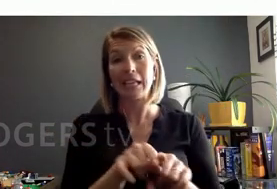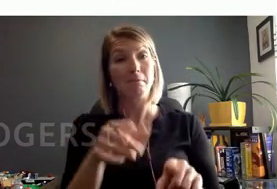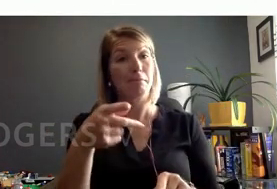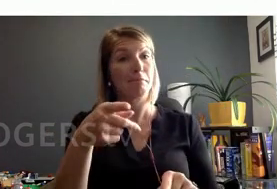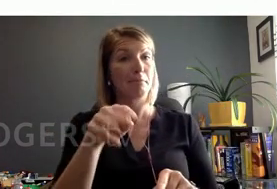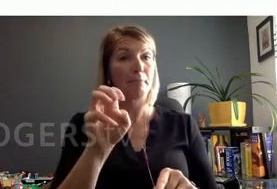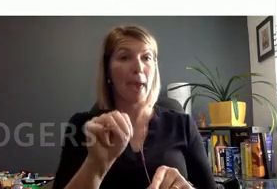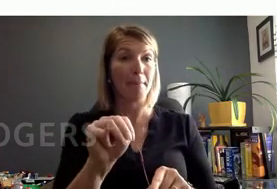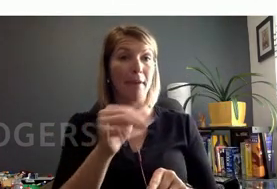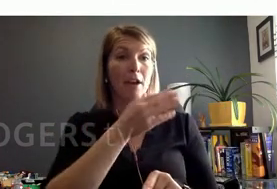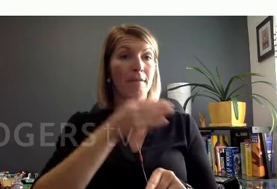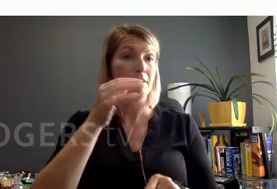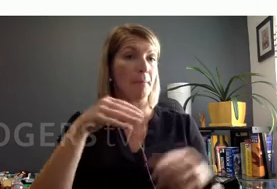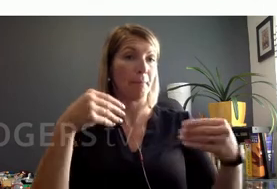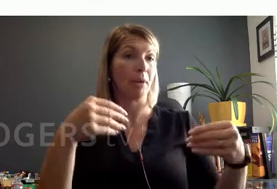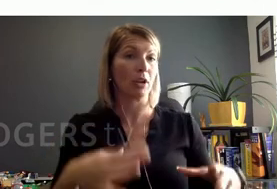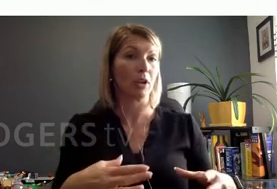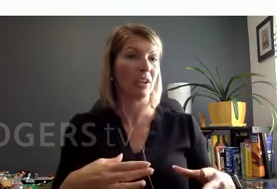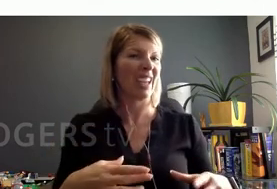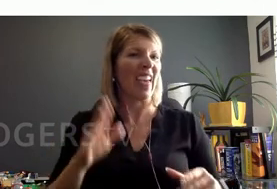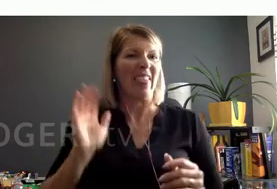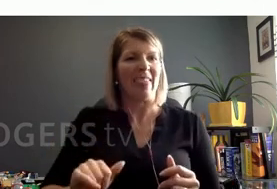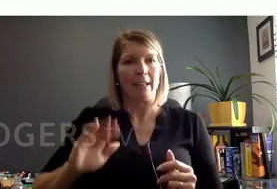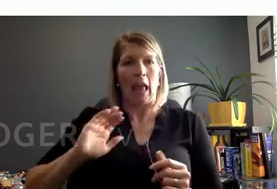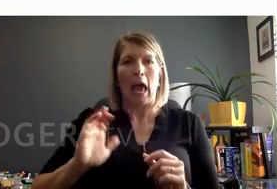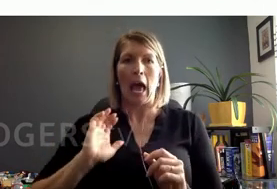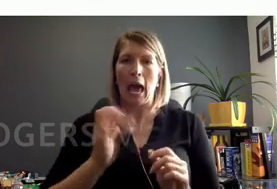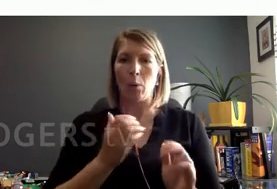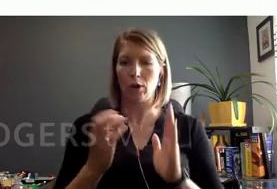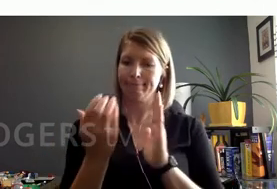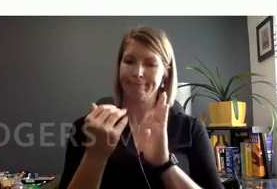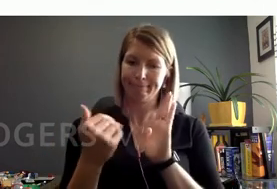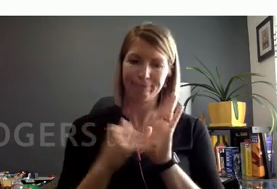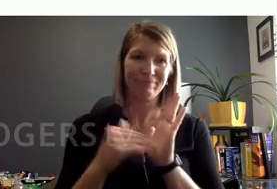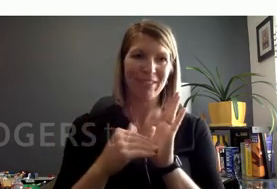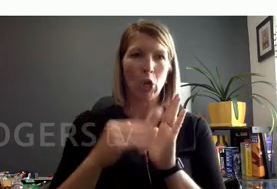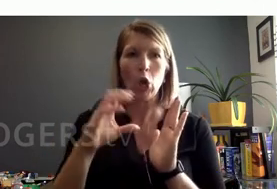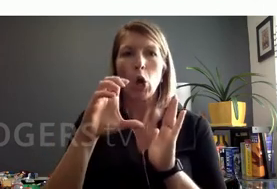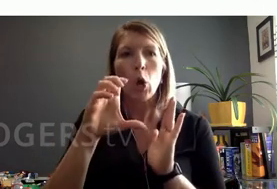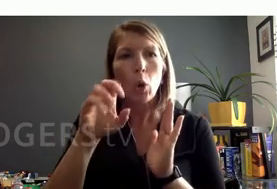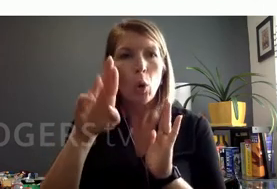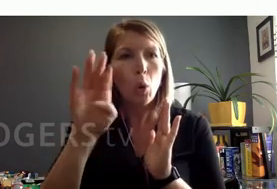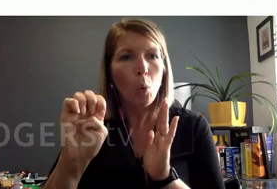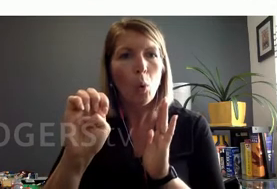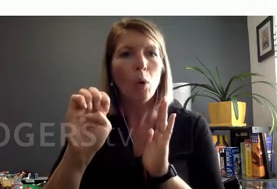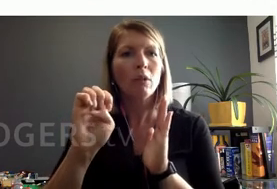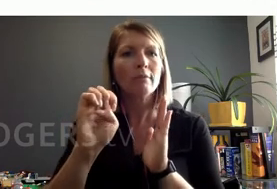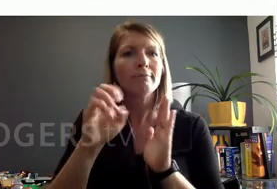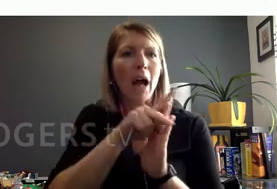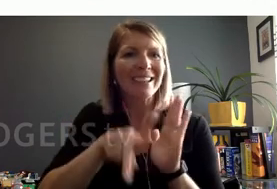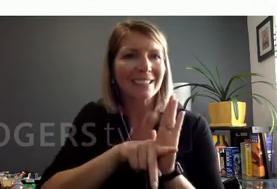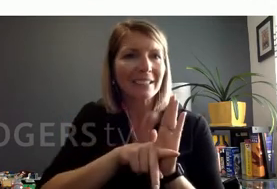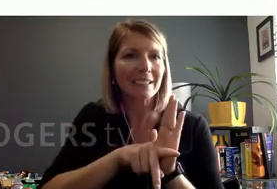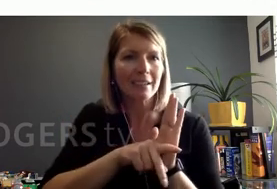And there's a number of impacts. So first of all, it's part of our values. It's part of the core, you know, our mission